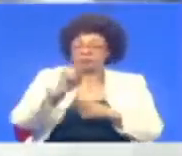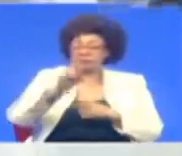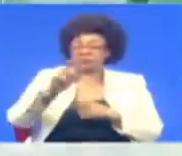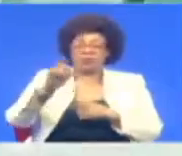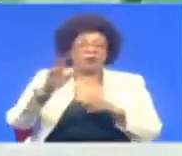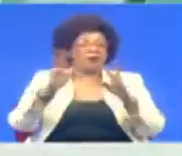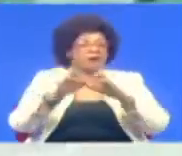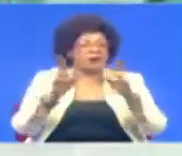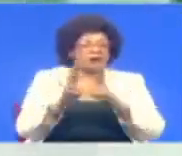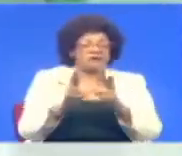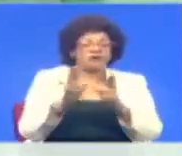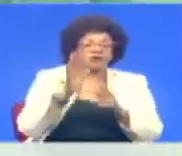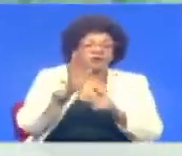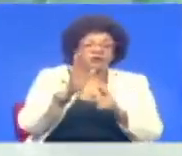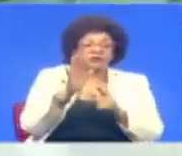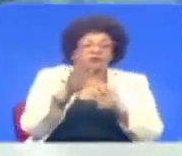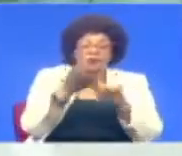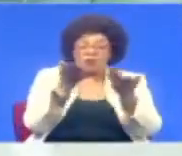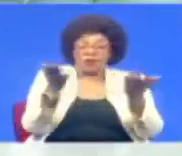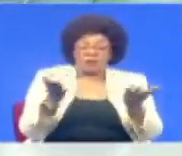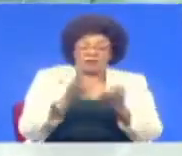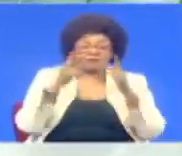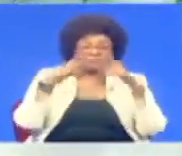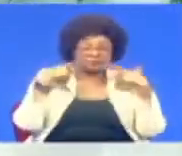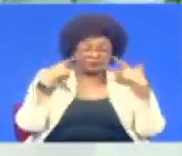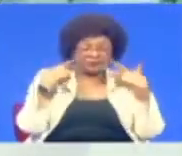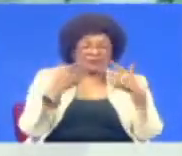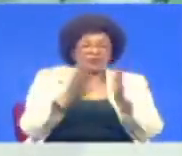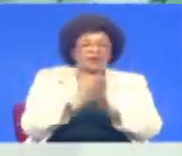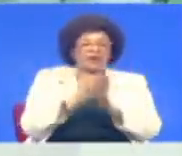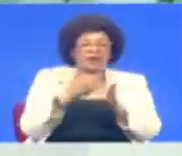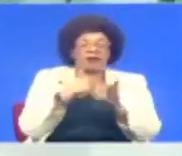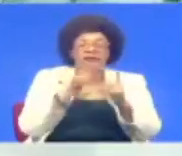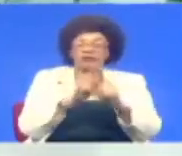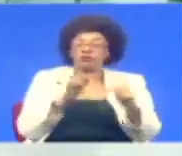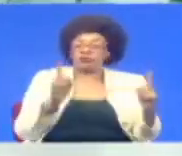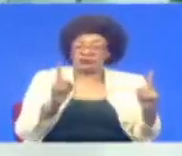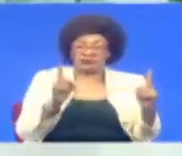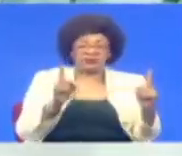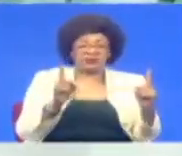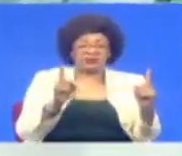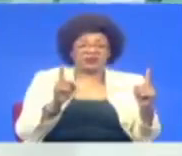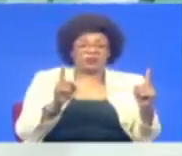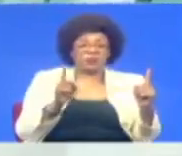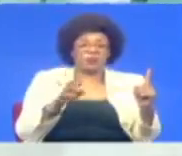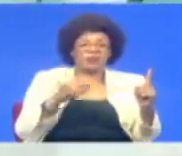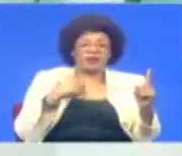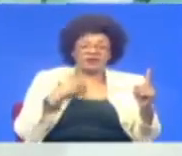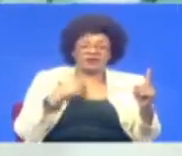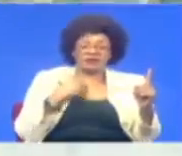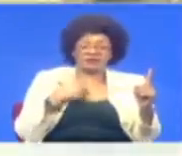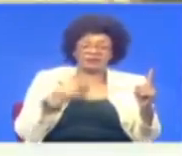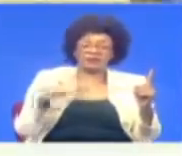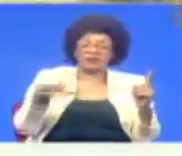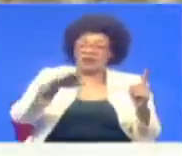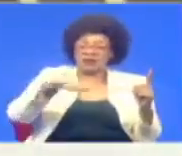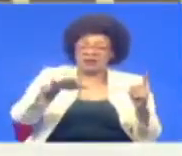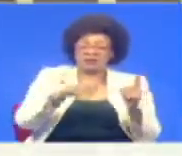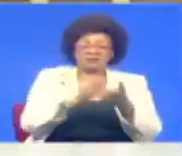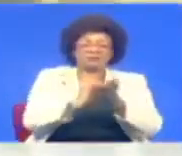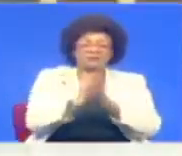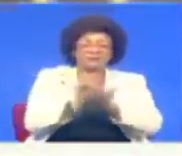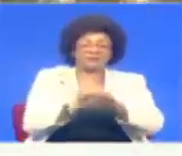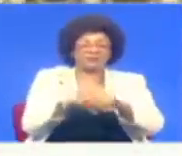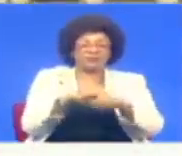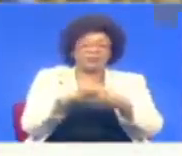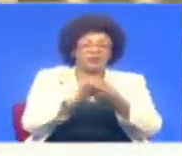match. Those present adorned face masks and practiced social distancing with designated washing points pitched around the stadium.